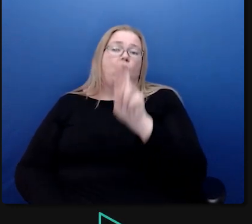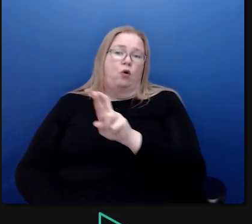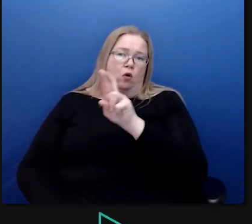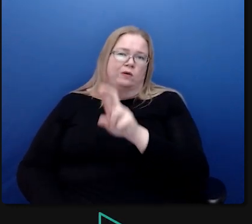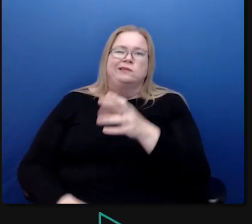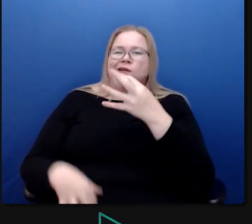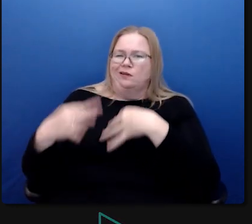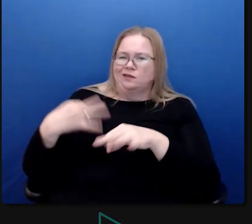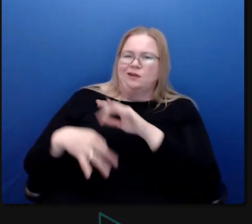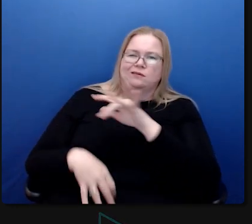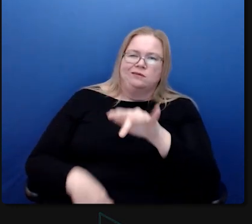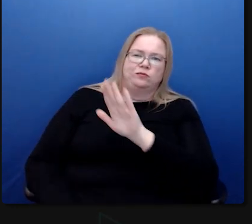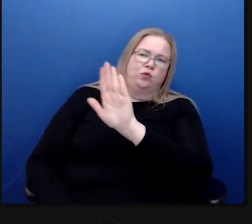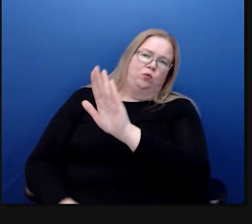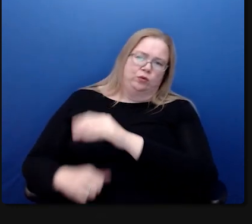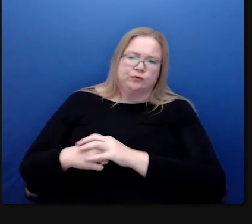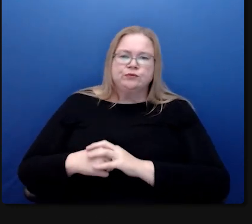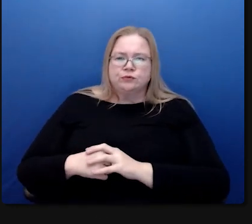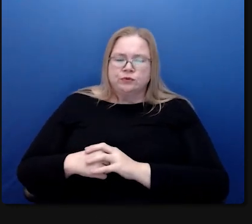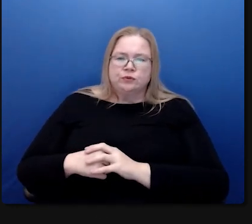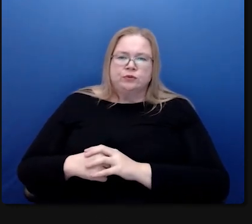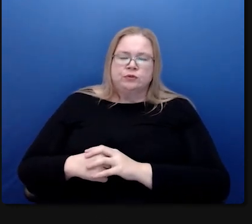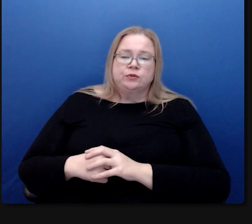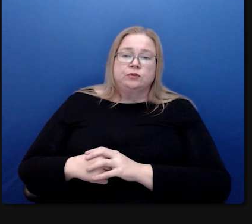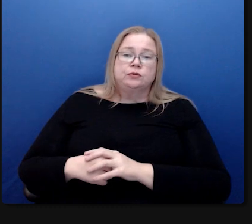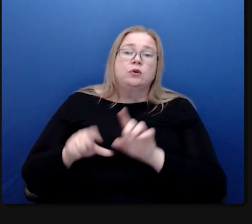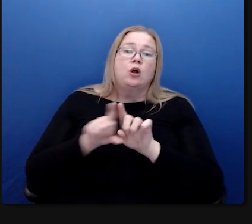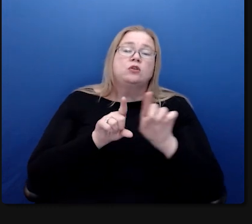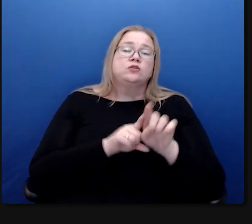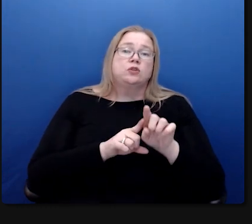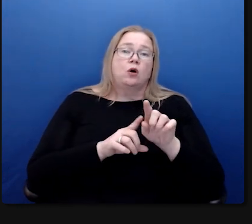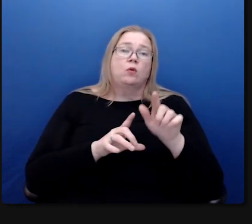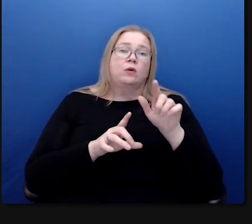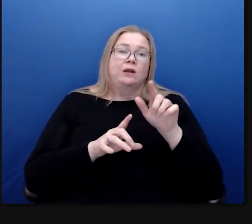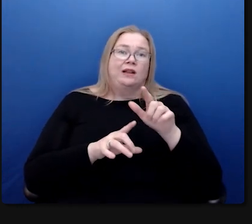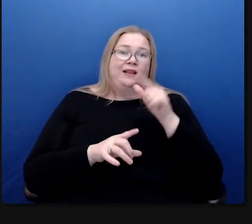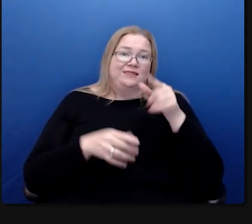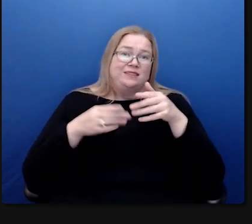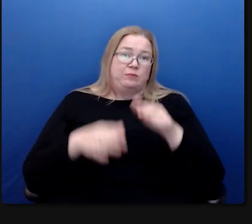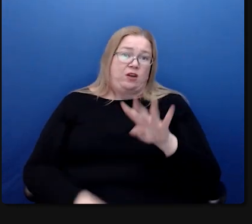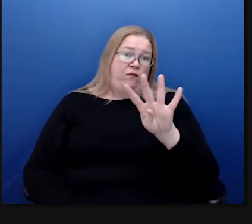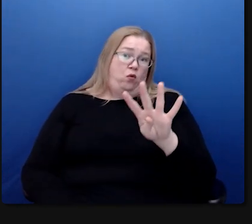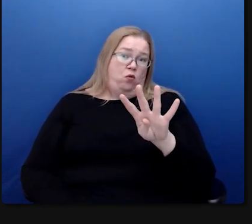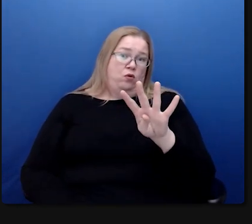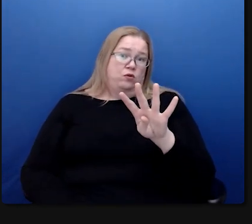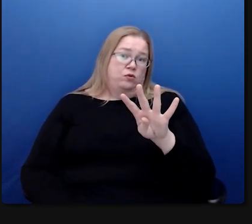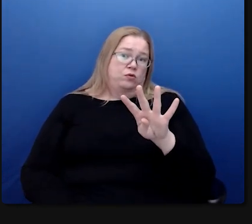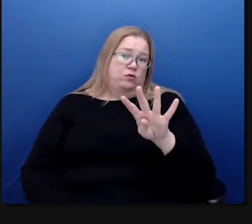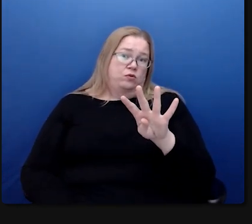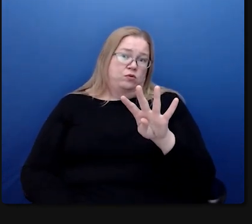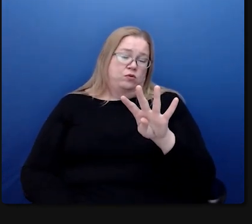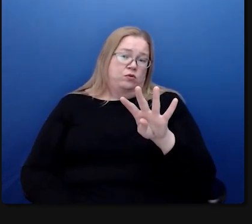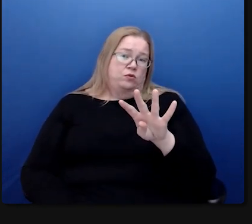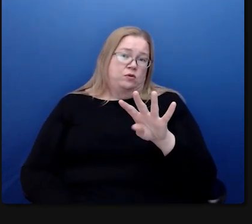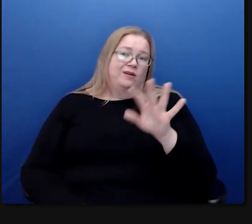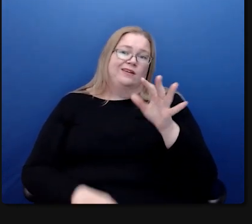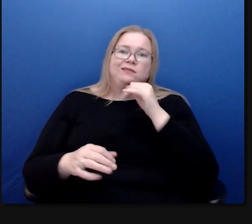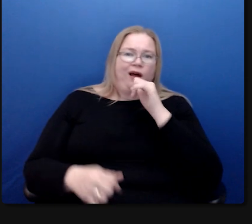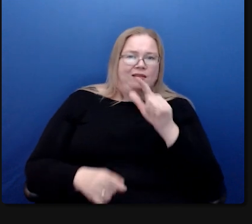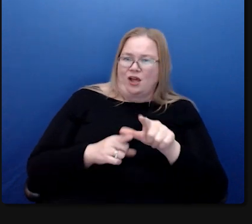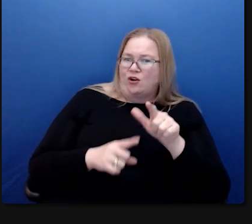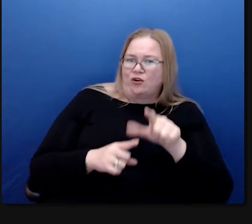of the worst. When you heard from Lisa that the really bad stuff only makes up for about 0.2%, we're talking about a